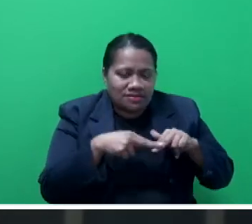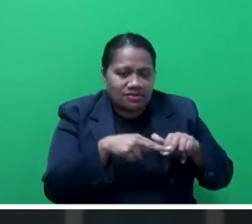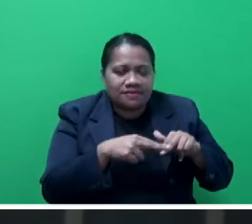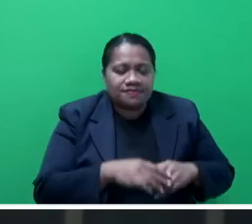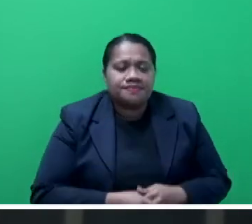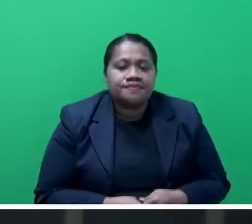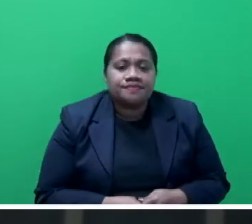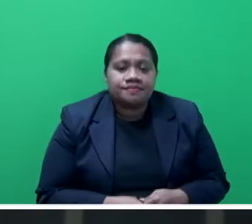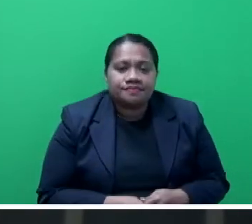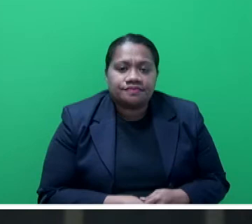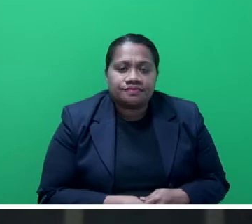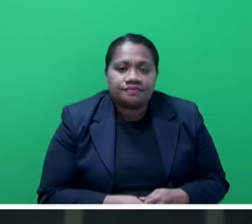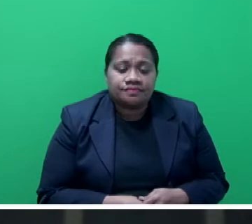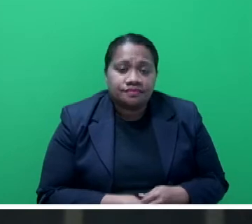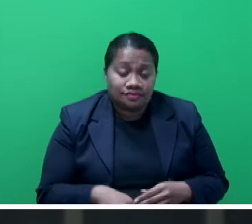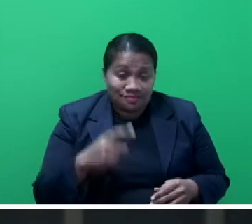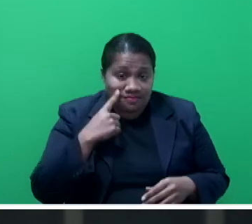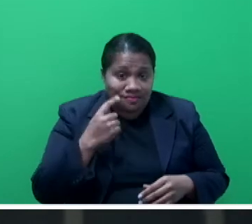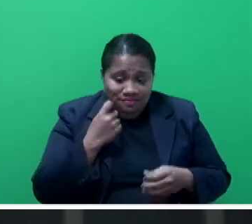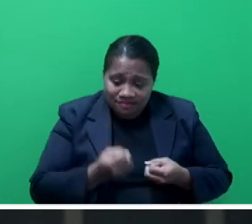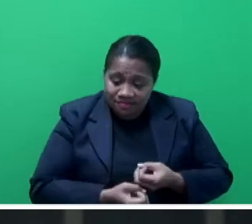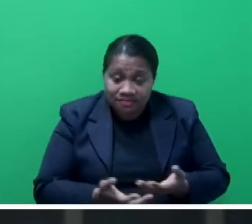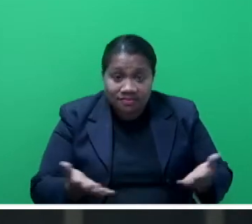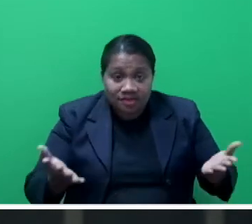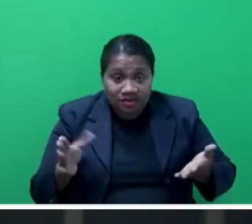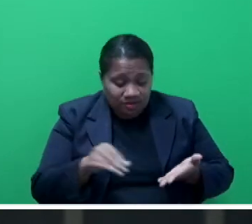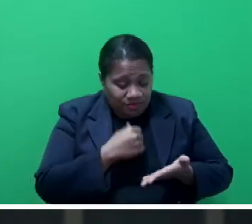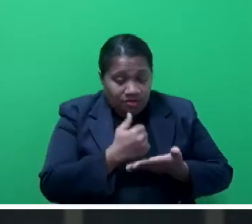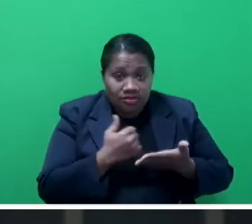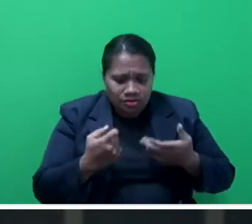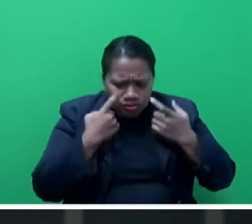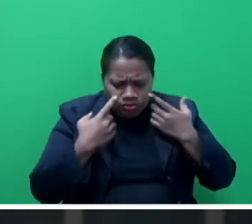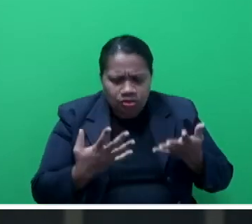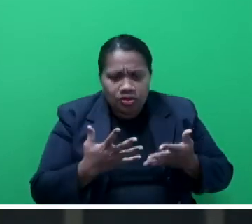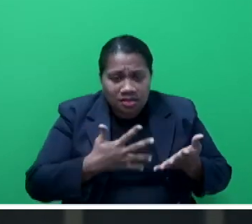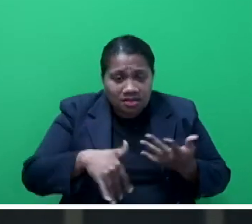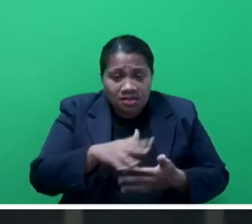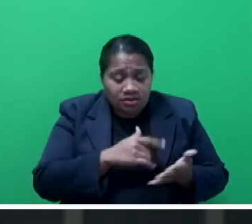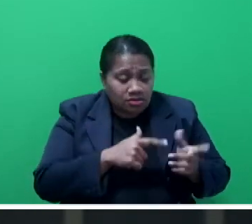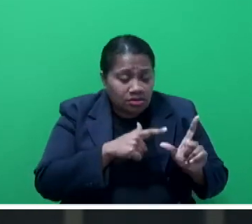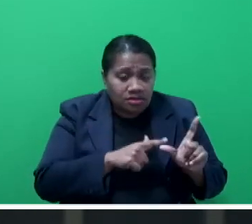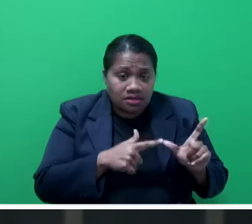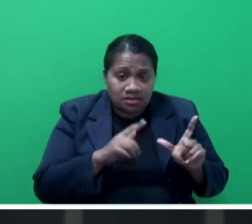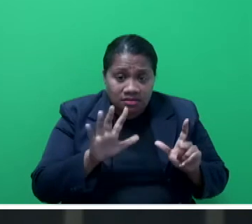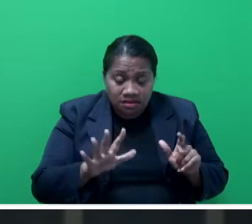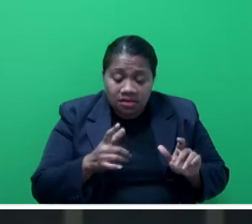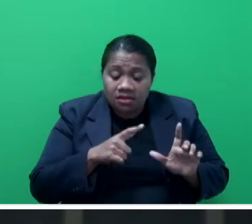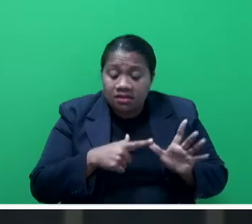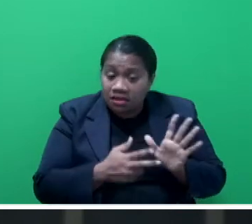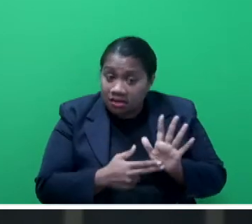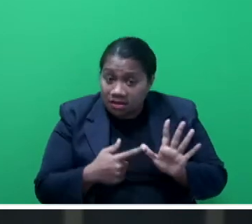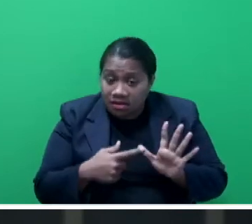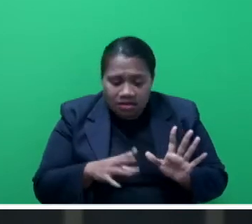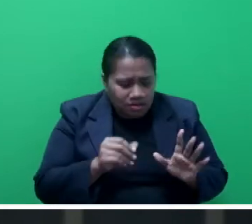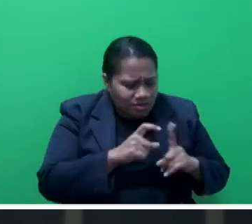Water produced by the authority showed that when Tropical Cyclone Yasa and Anna were rampaging over Fiji during December 20 to